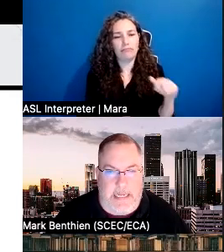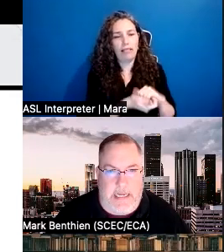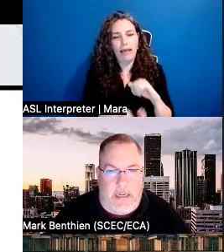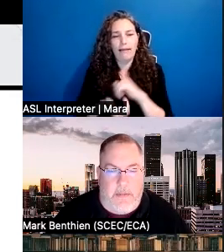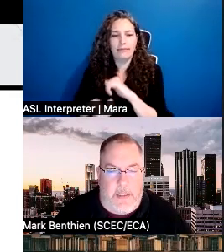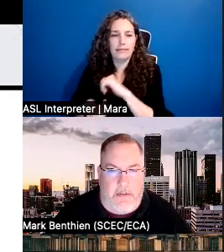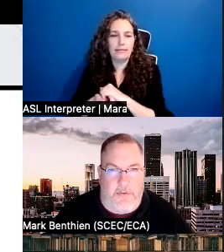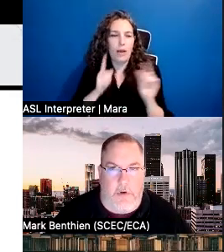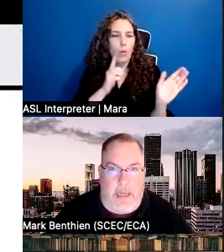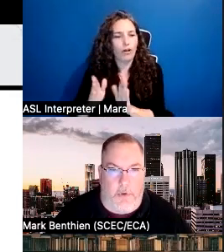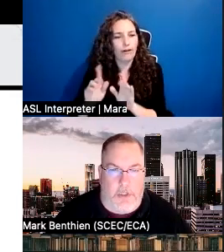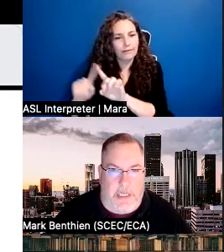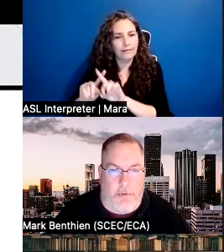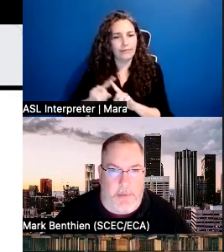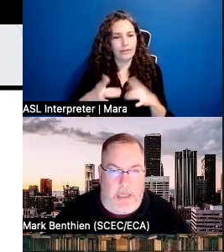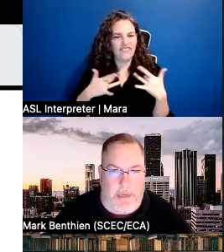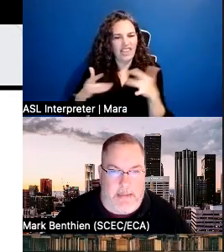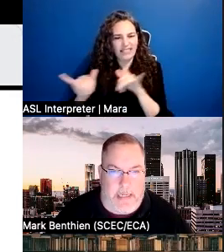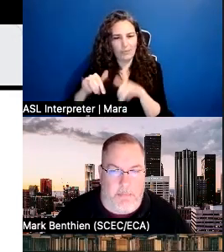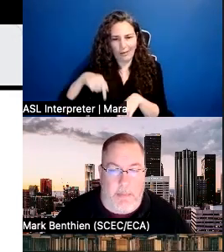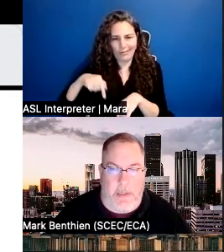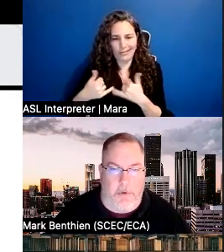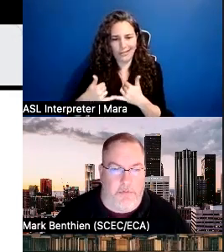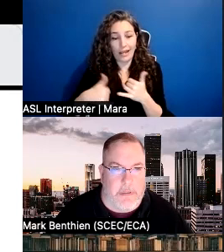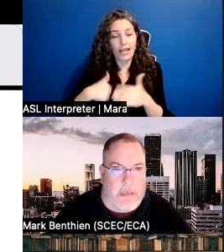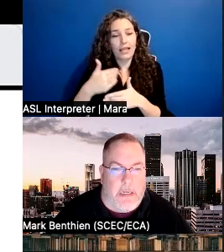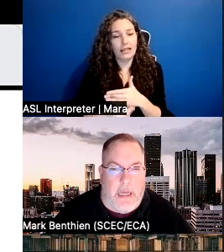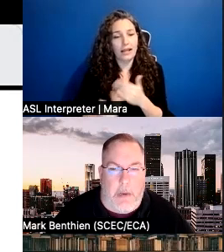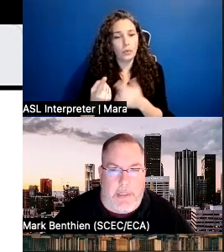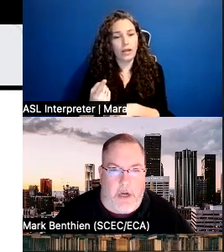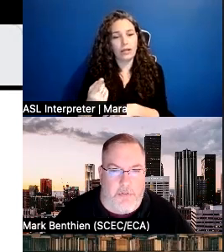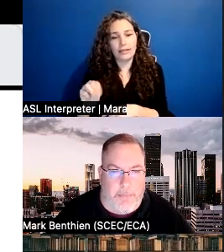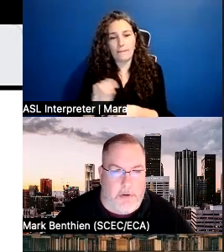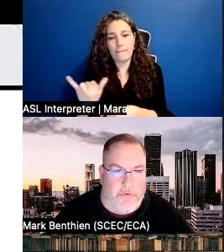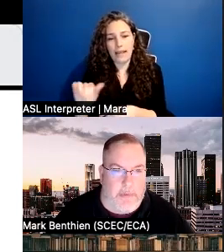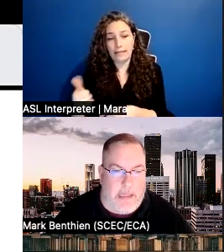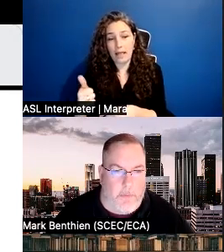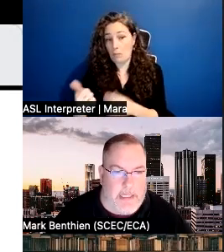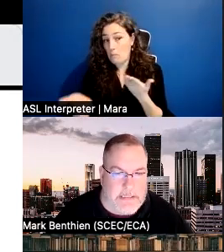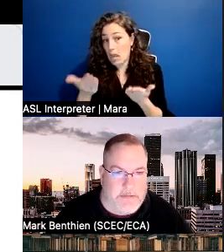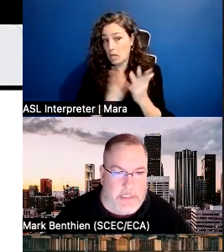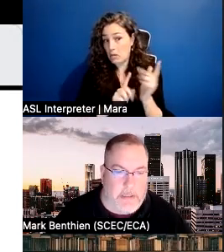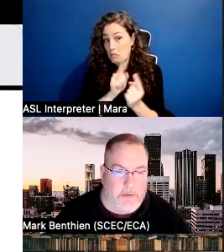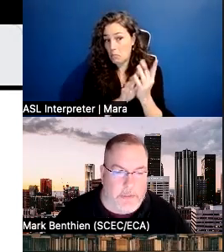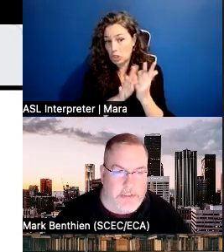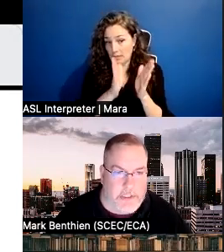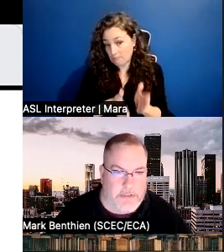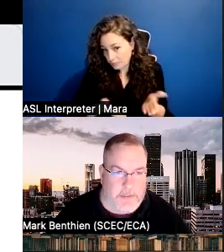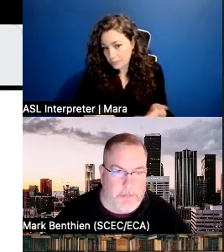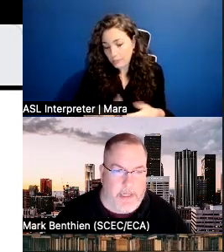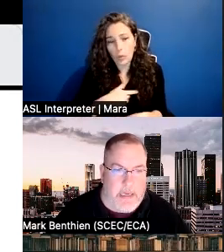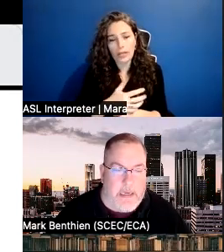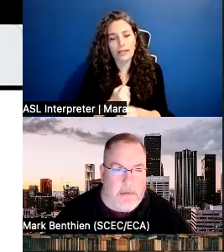like today. The next SoCal workshop will be on May 10th, maybe in person. We get our support from Cal OES, which in